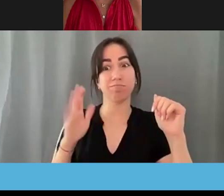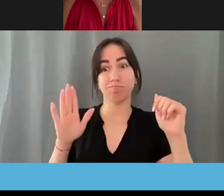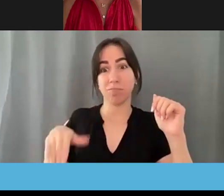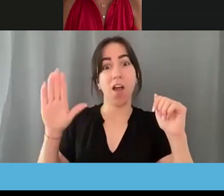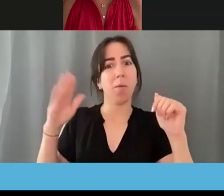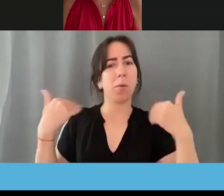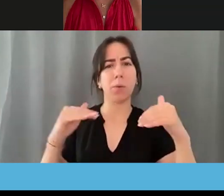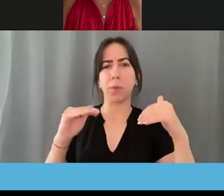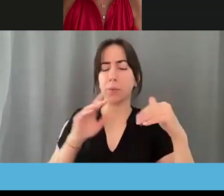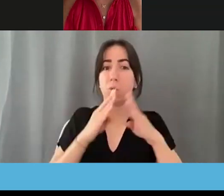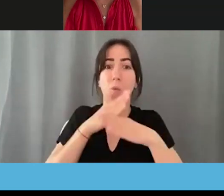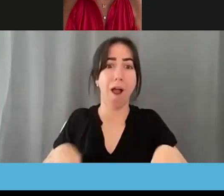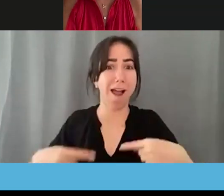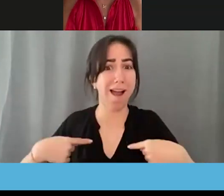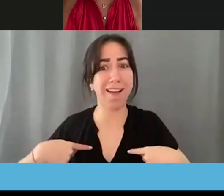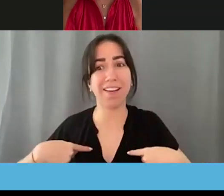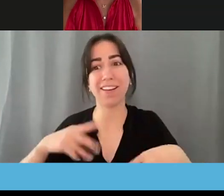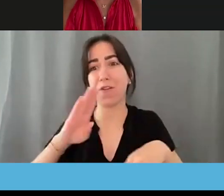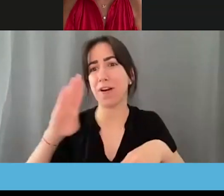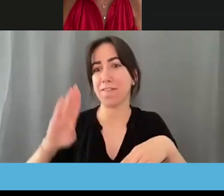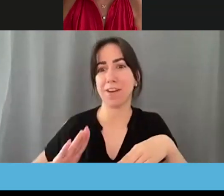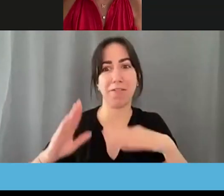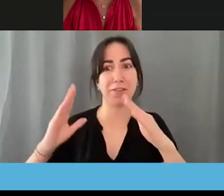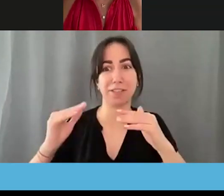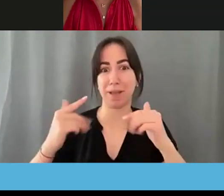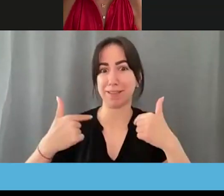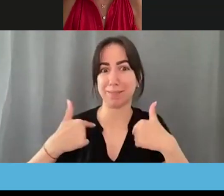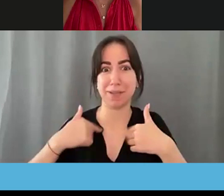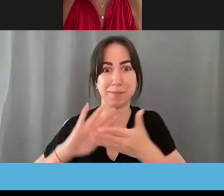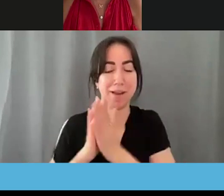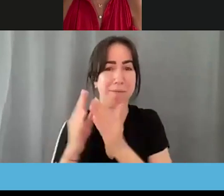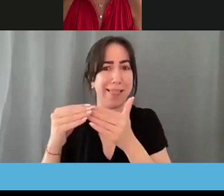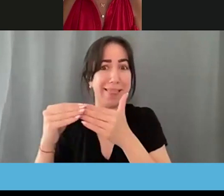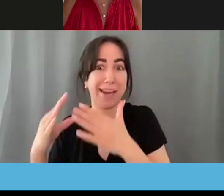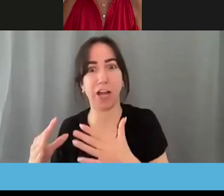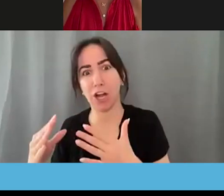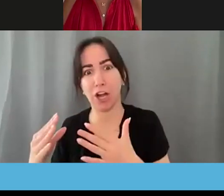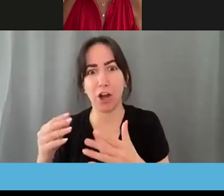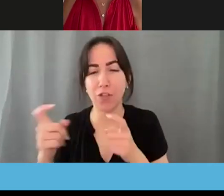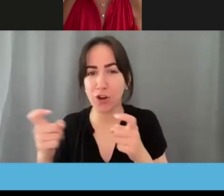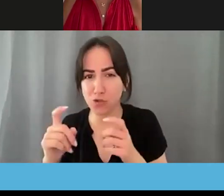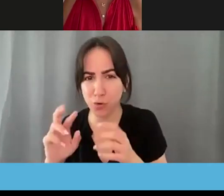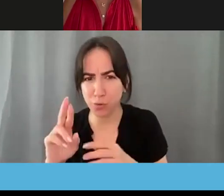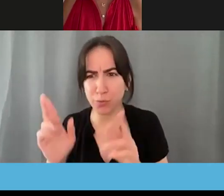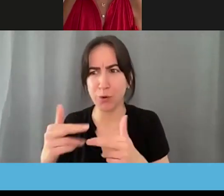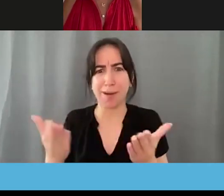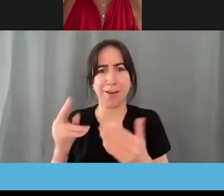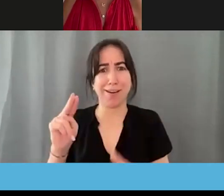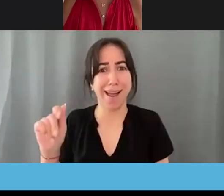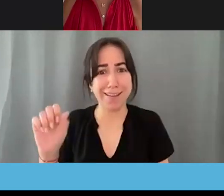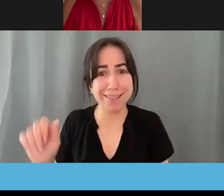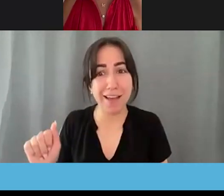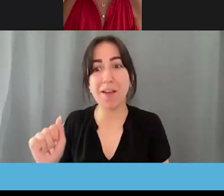and growing up, and I never would have guessed that I would become the leader of the flight control room at NASA. But